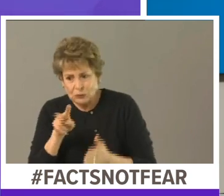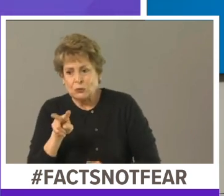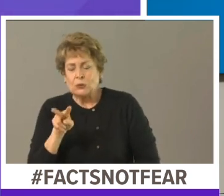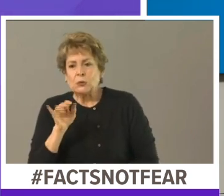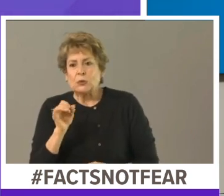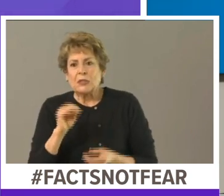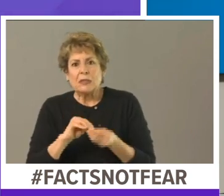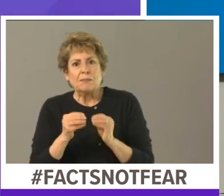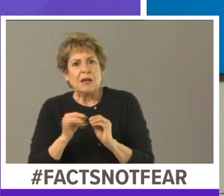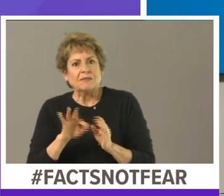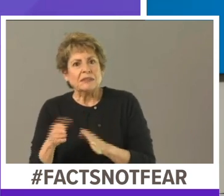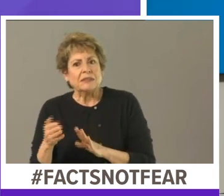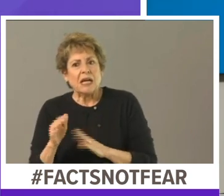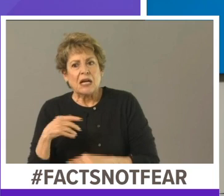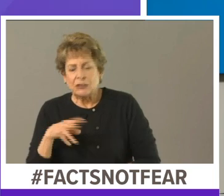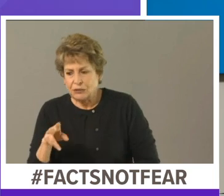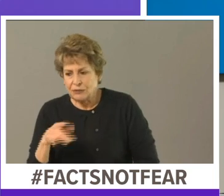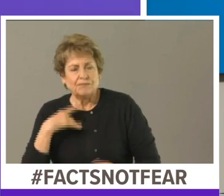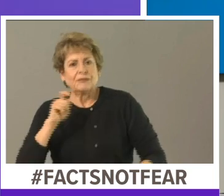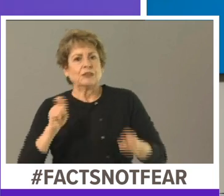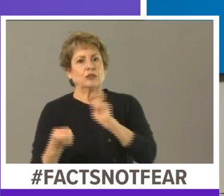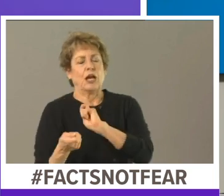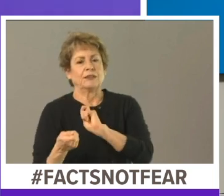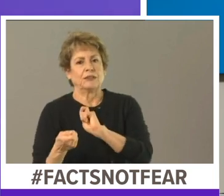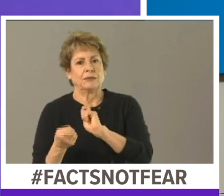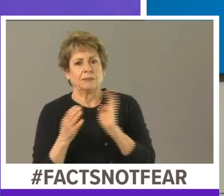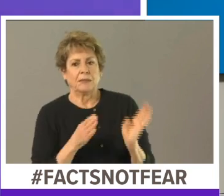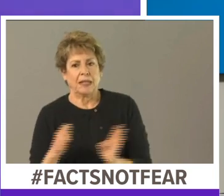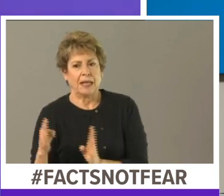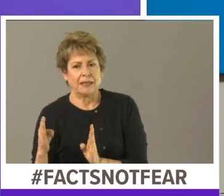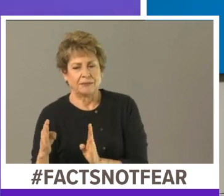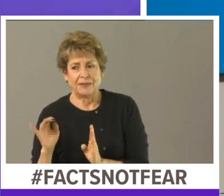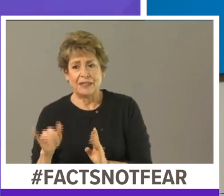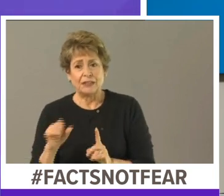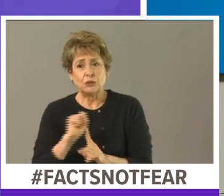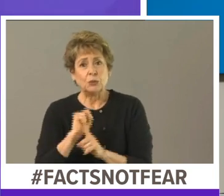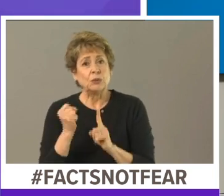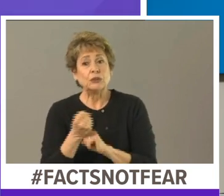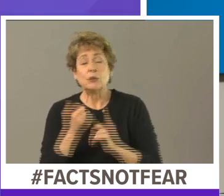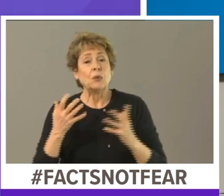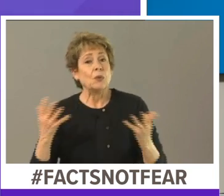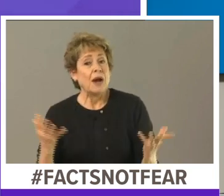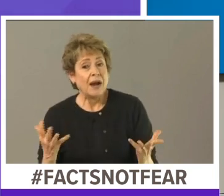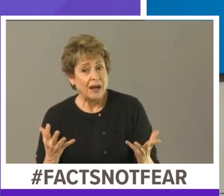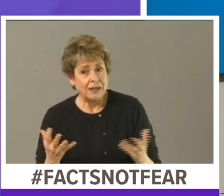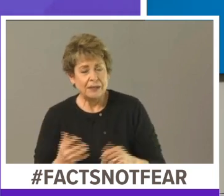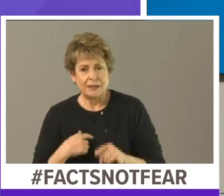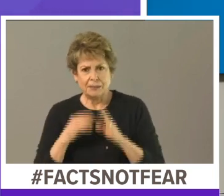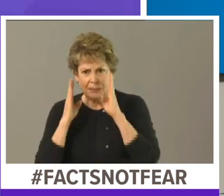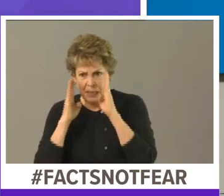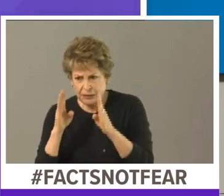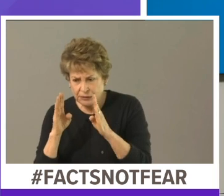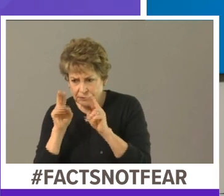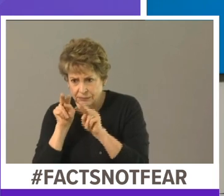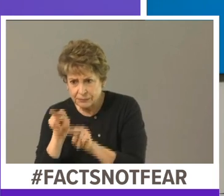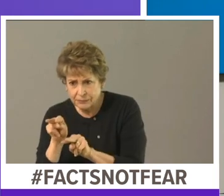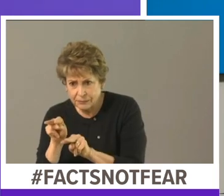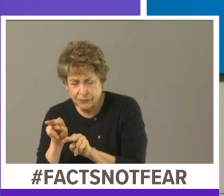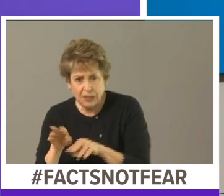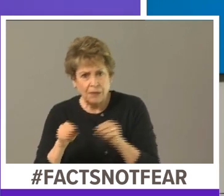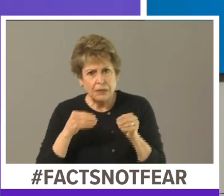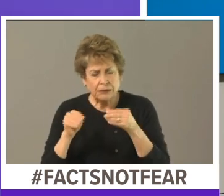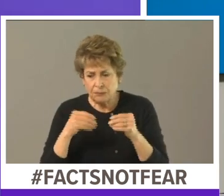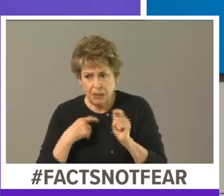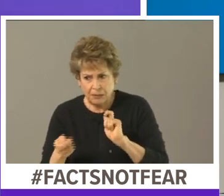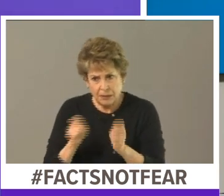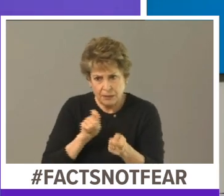is something where you want to stay vigilant, you want to have flexibility, and be humble. We know more today, and I'm confident